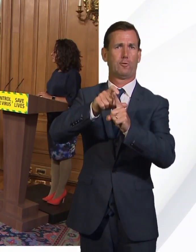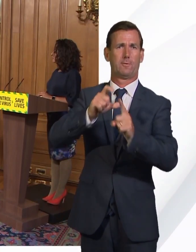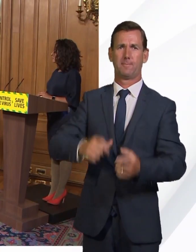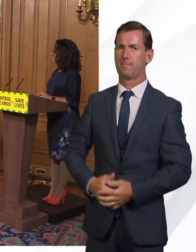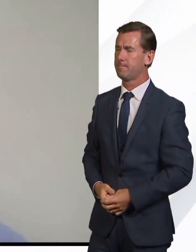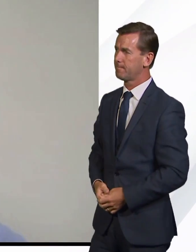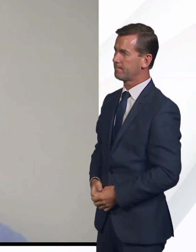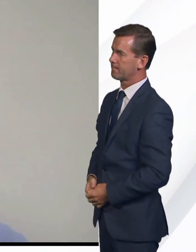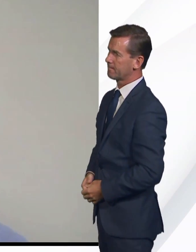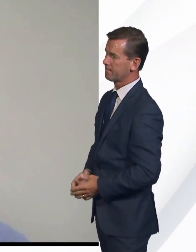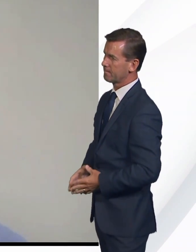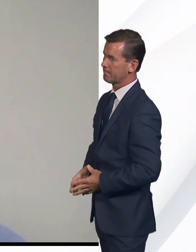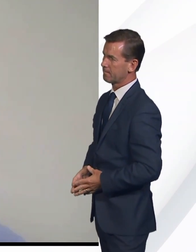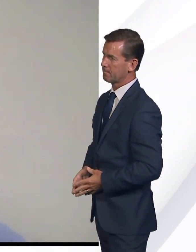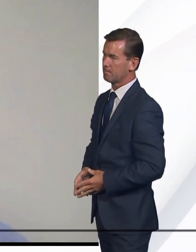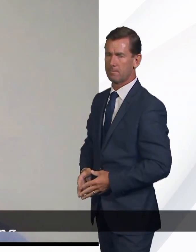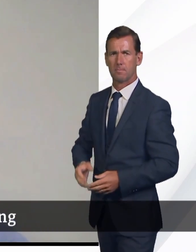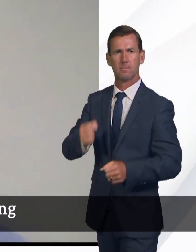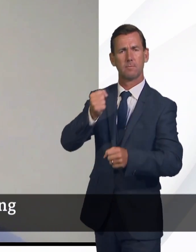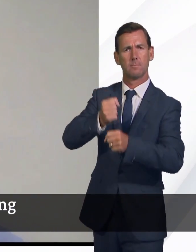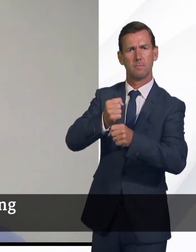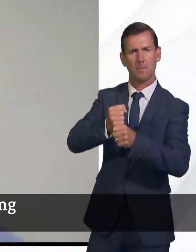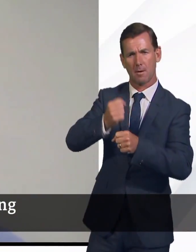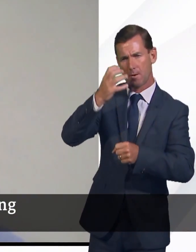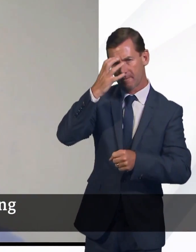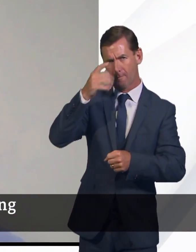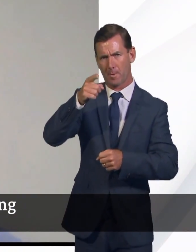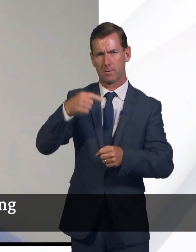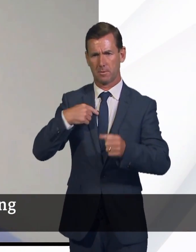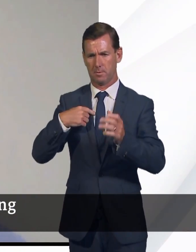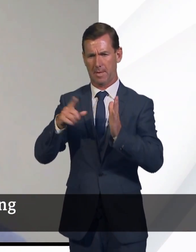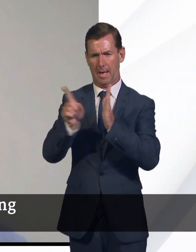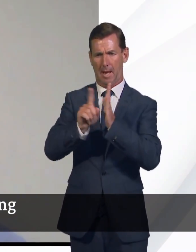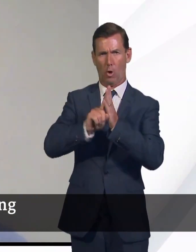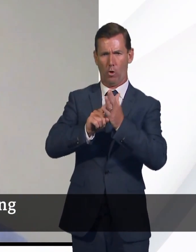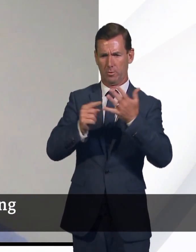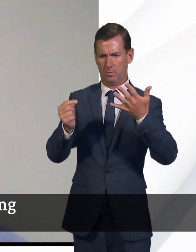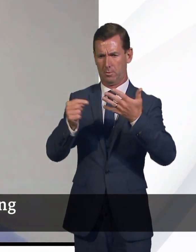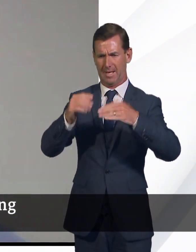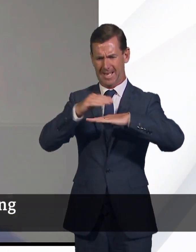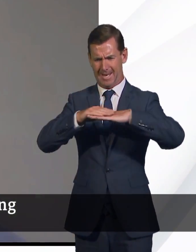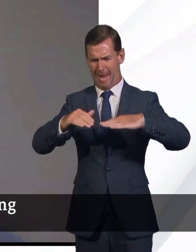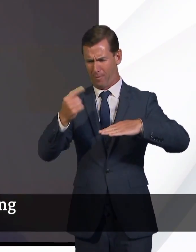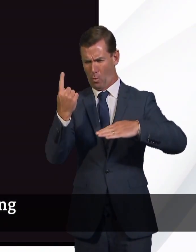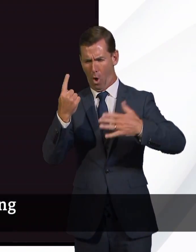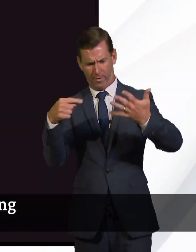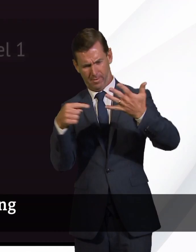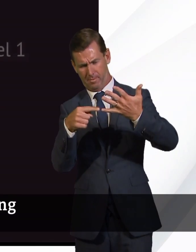The government's COVID alert level 1 is eradication in the UK. Is this a realistic policy